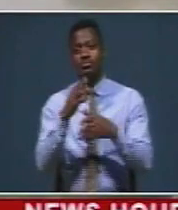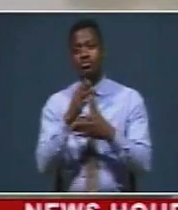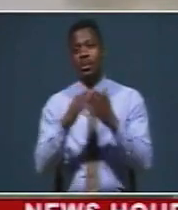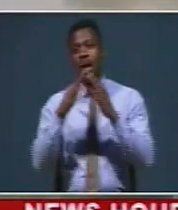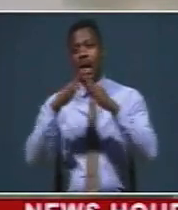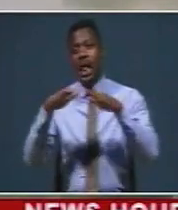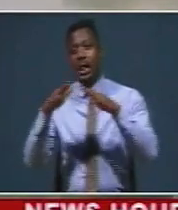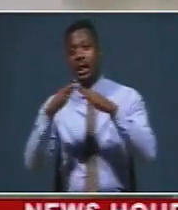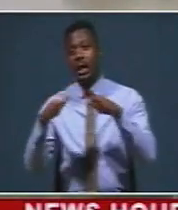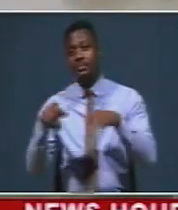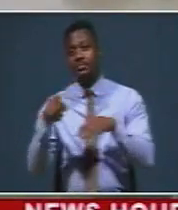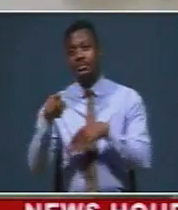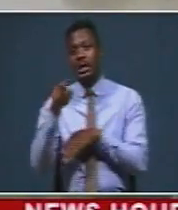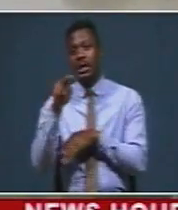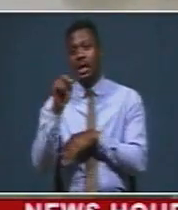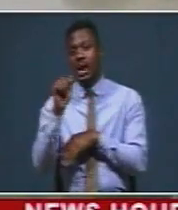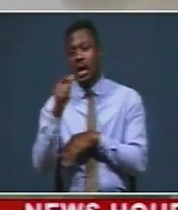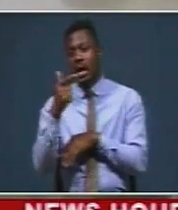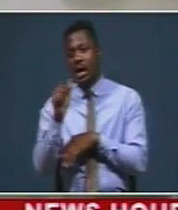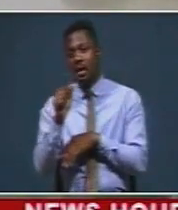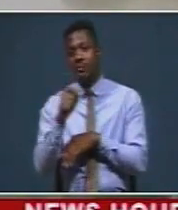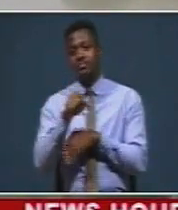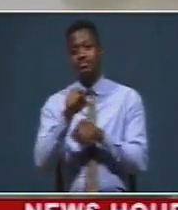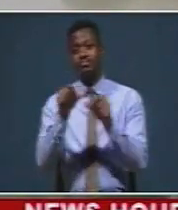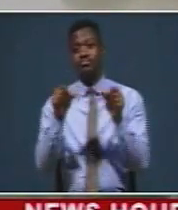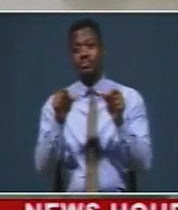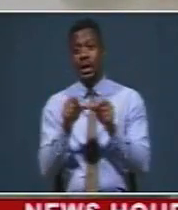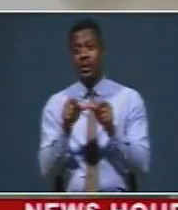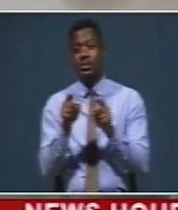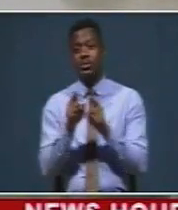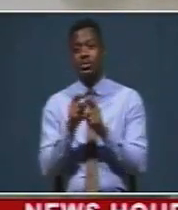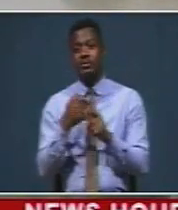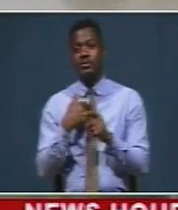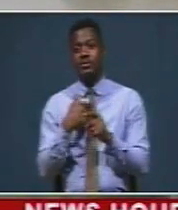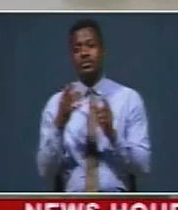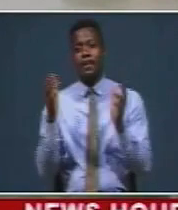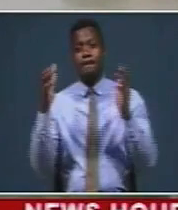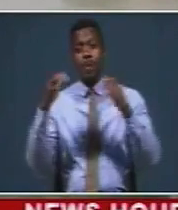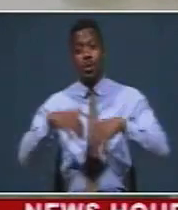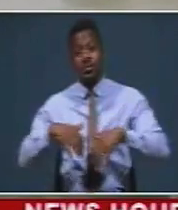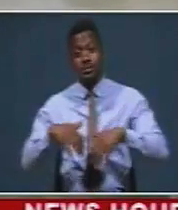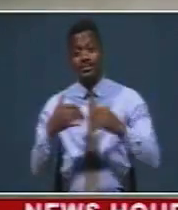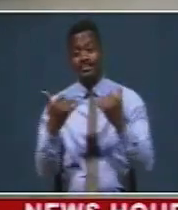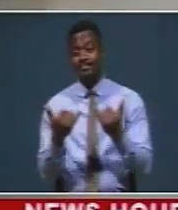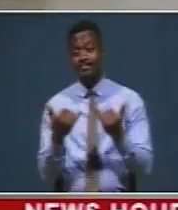houses in Kologo and Naga in the Kasina-Nankana municipality have also collapsed.